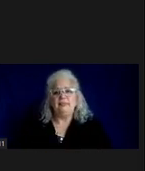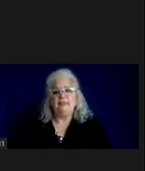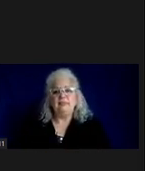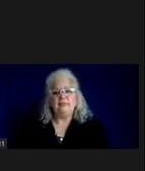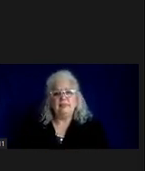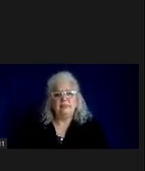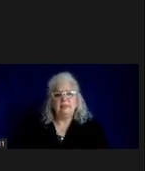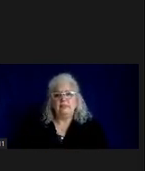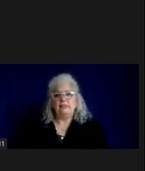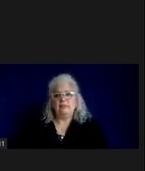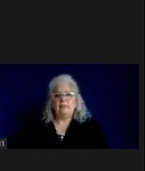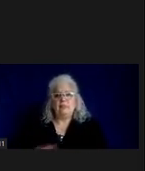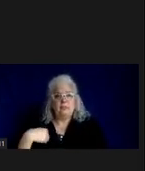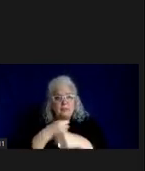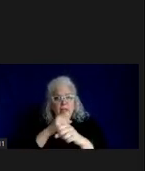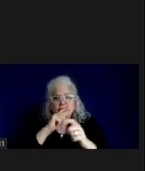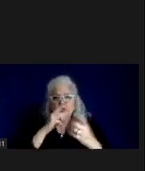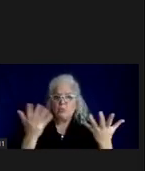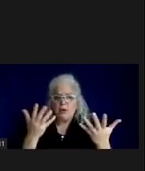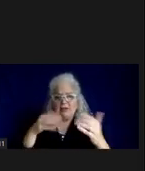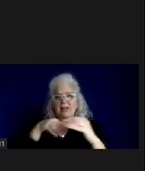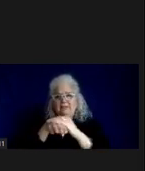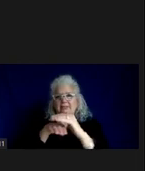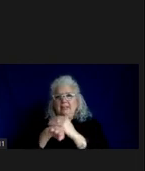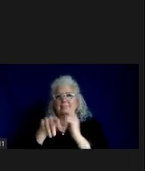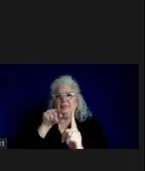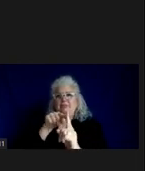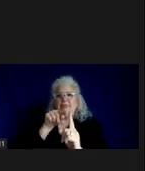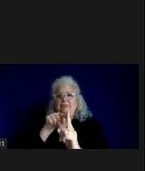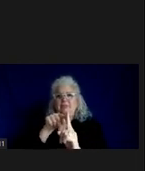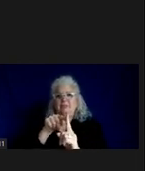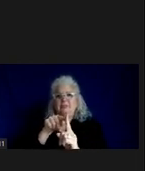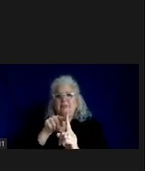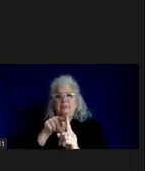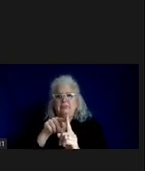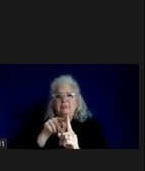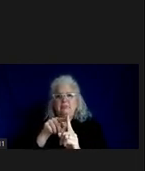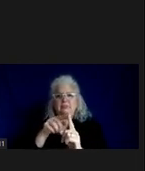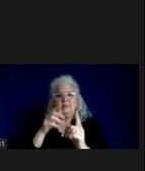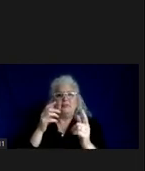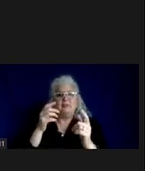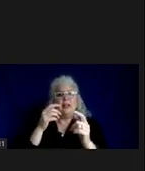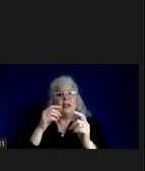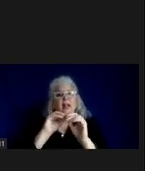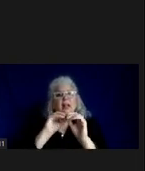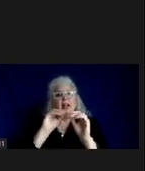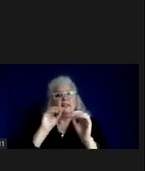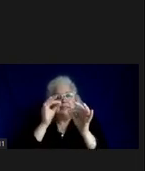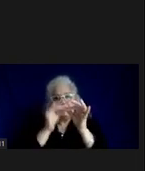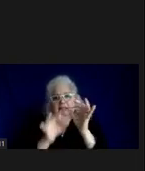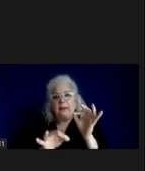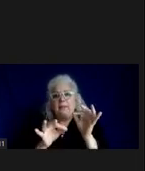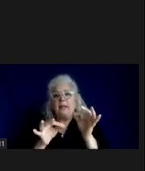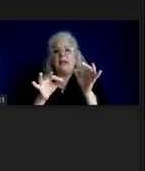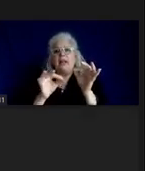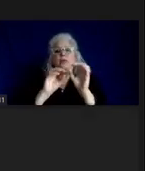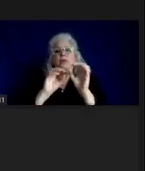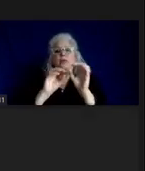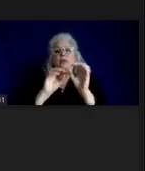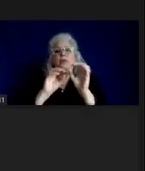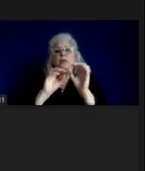public. There's no, there's no biases. There's no kind of,